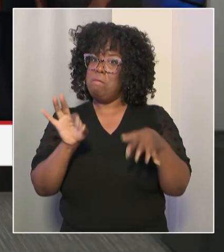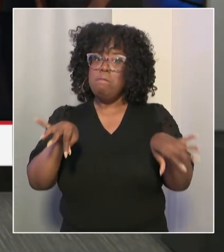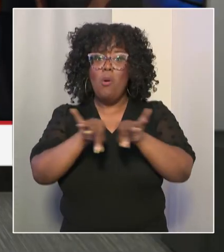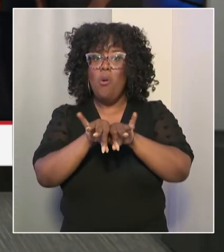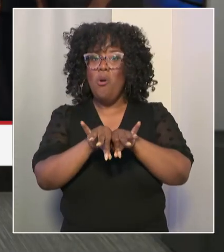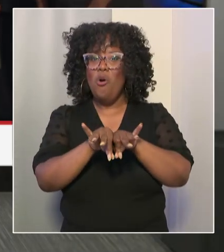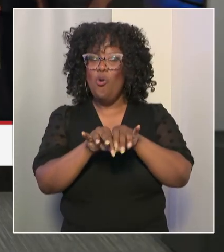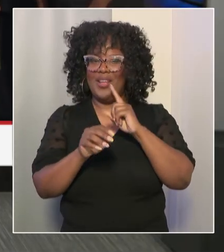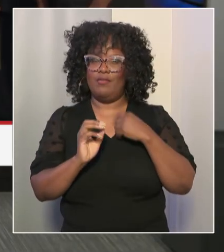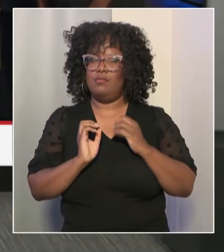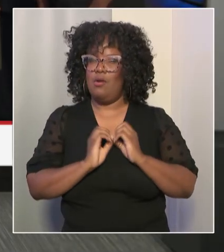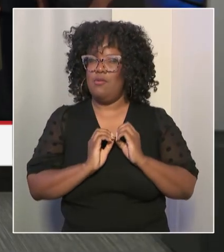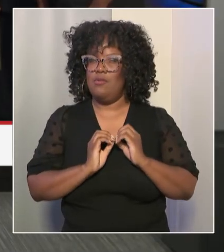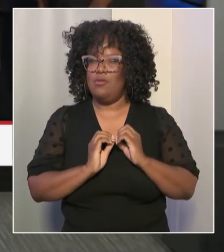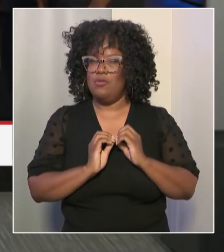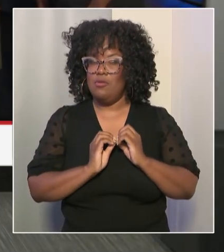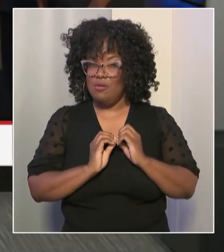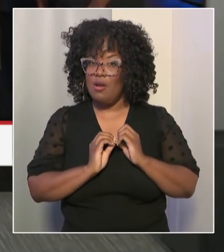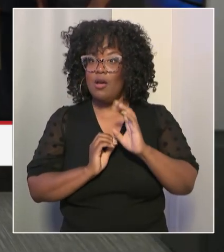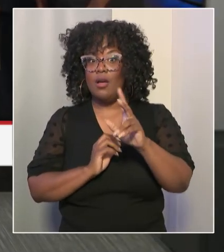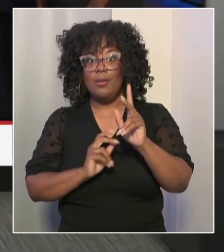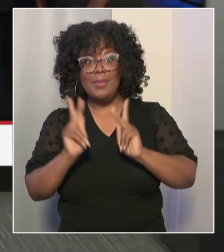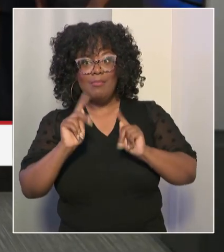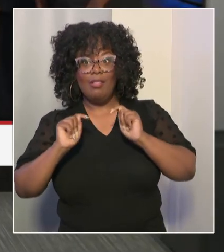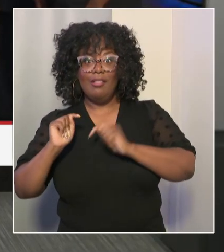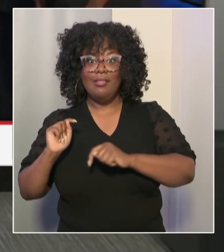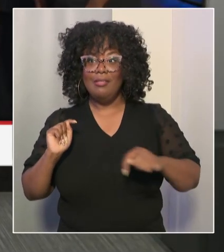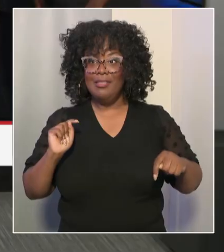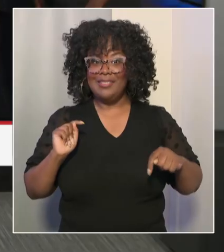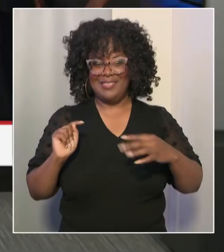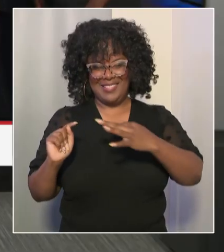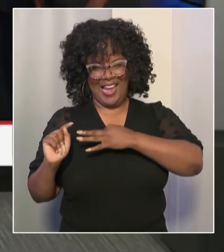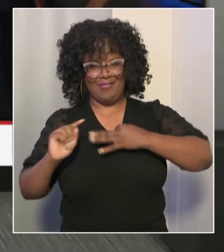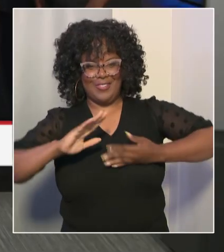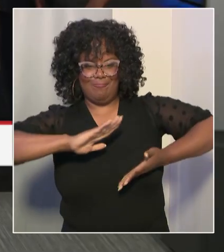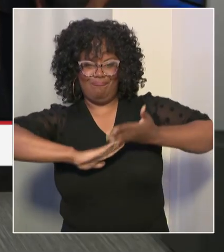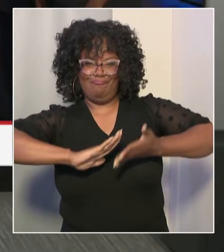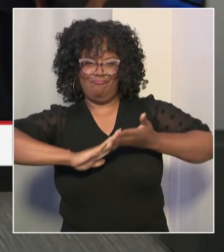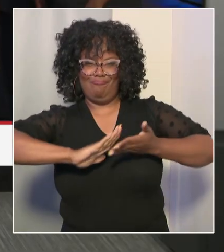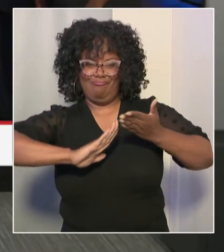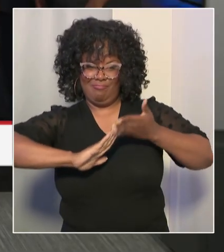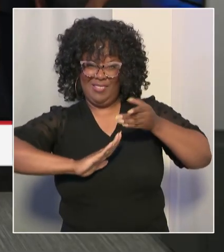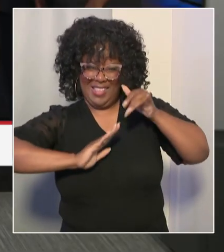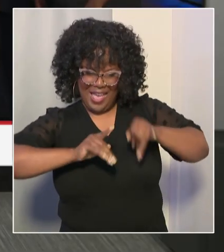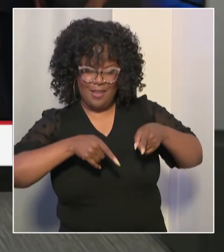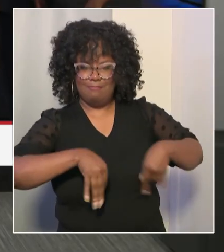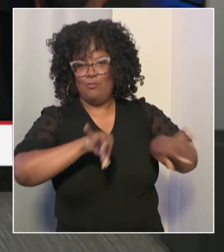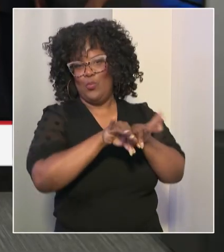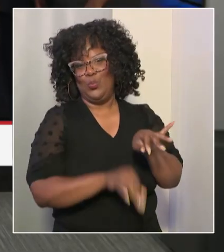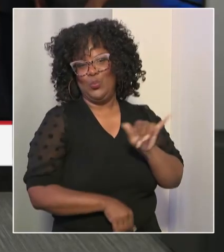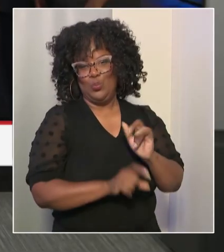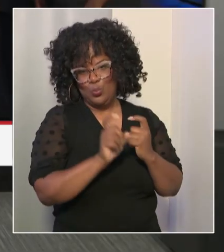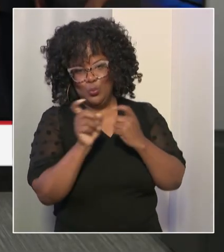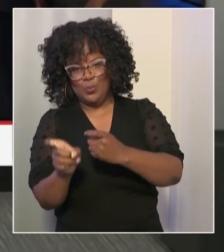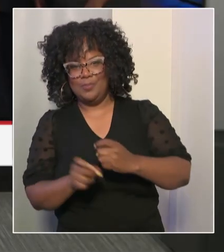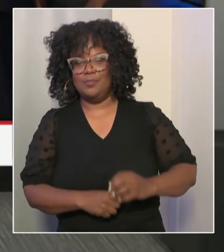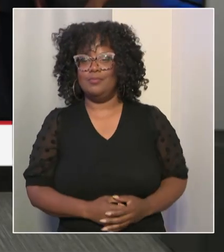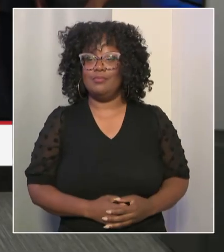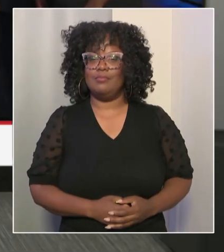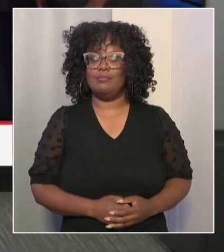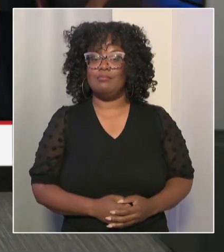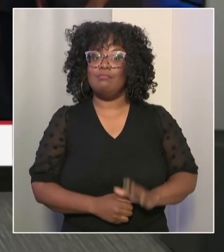focusing on our people. And as part of the FY26 budget, I am proposing